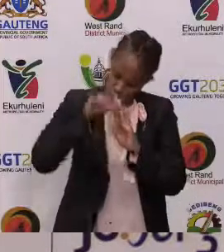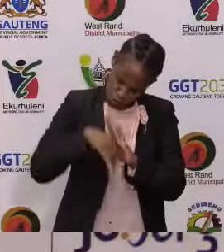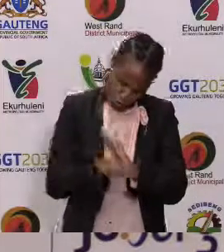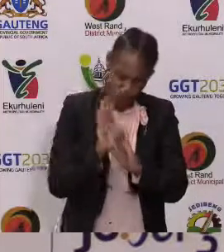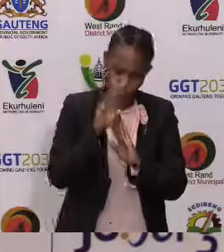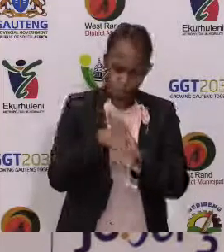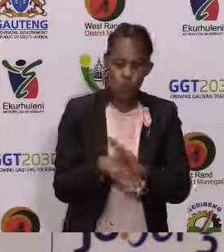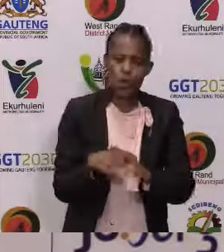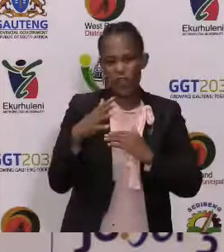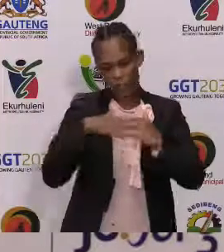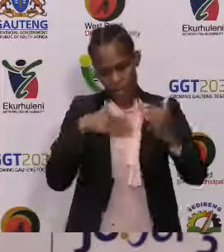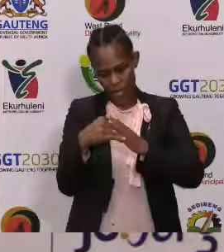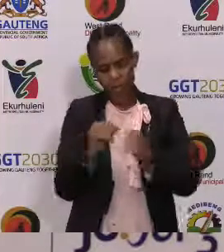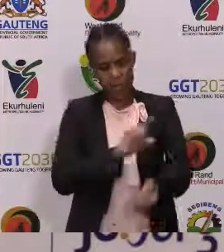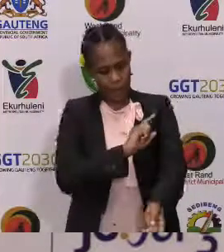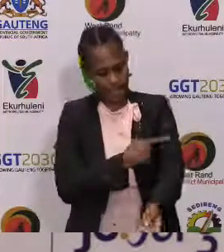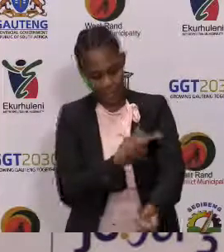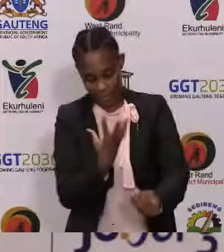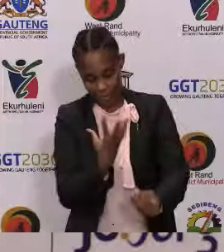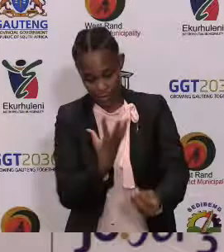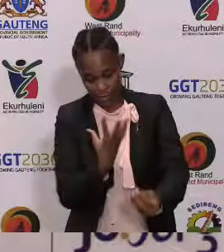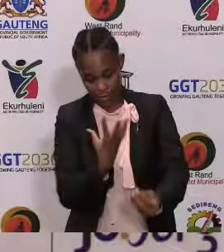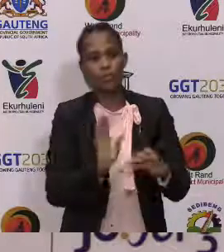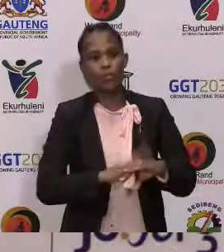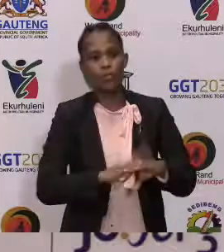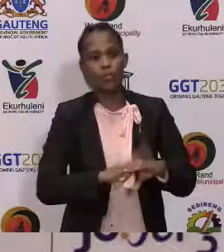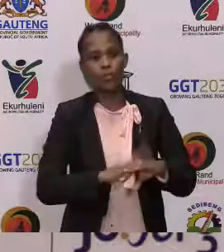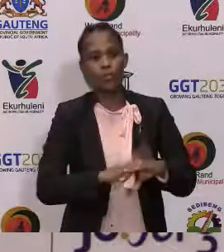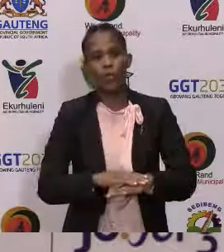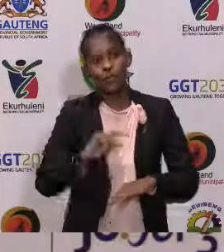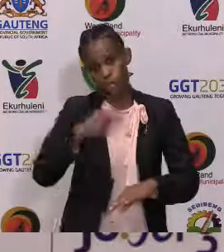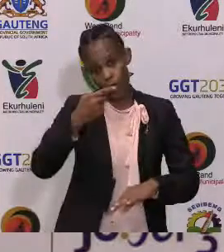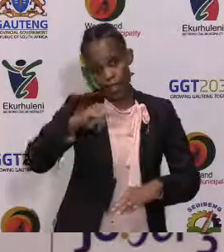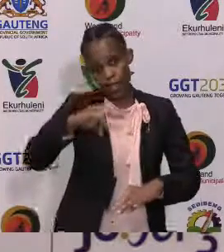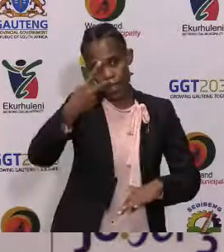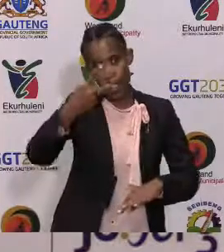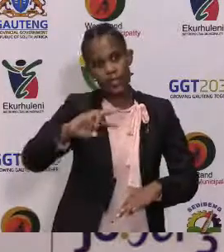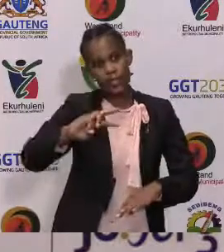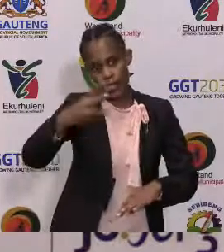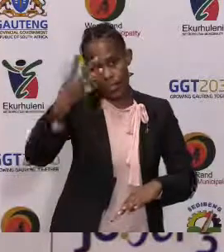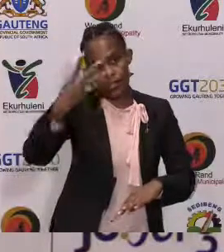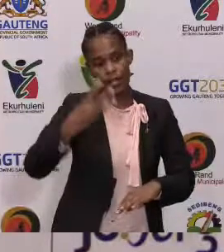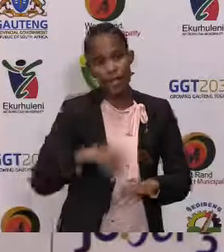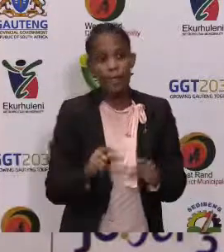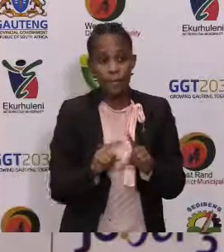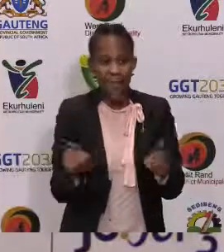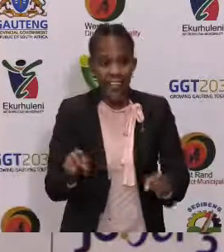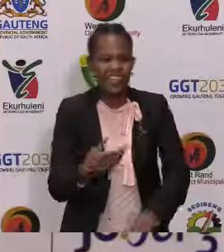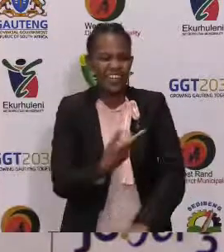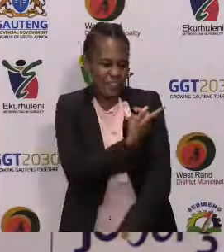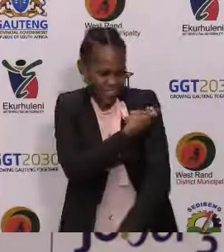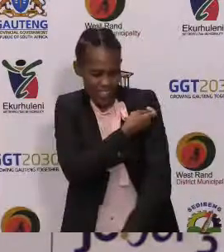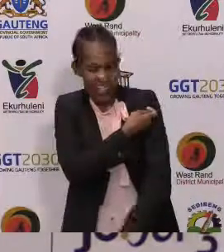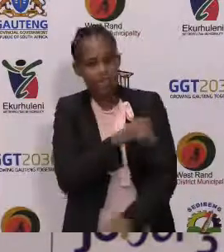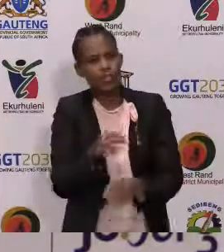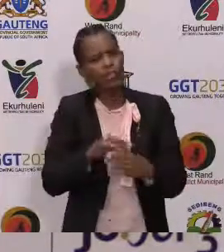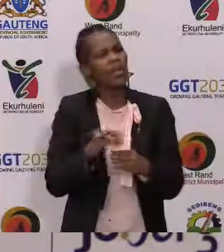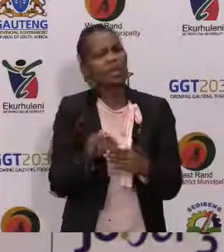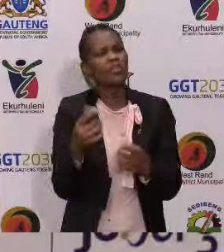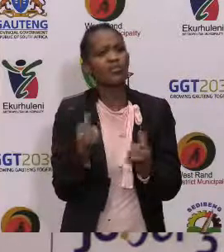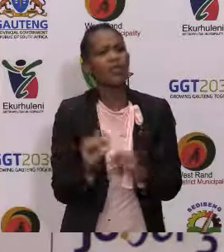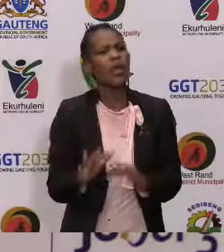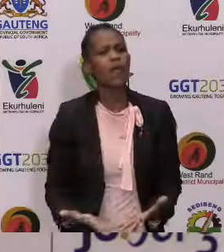built additional capacity. Third, fourth. But what about the vaccination plan? Because